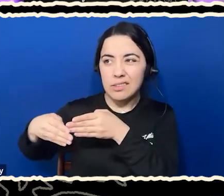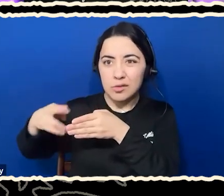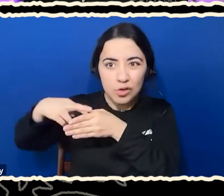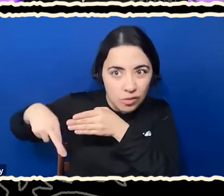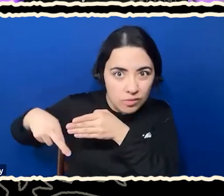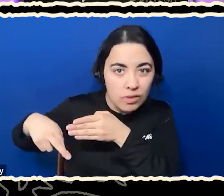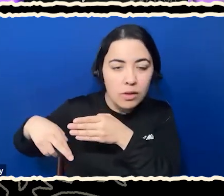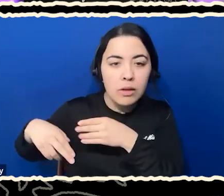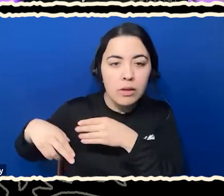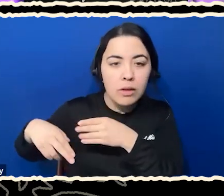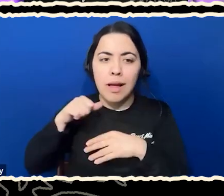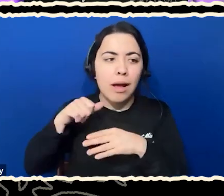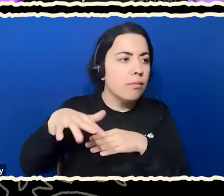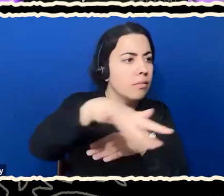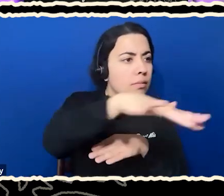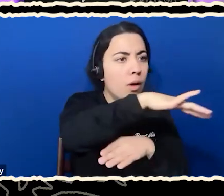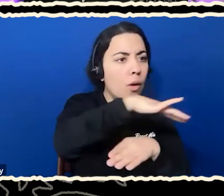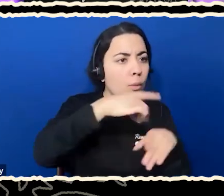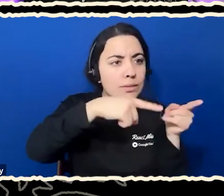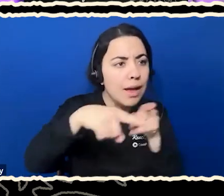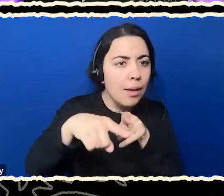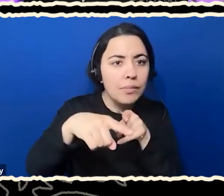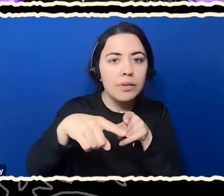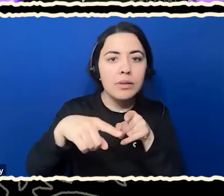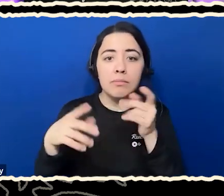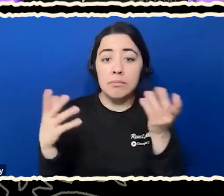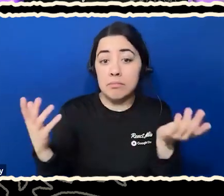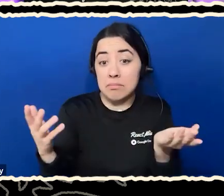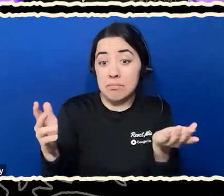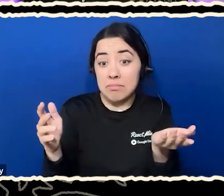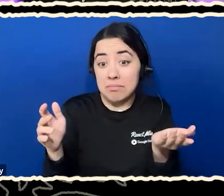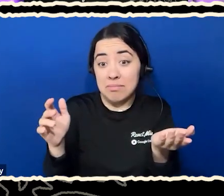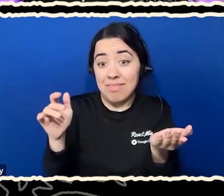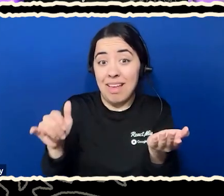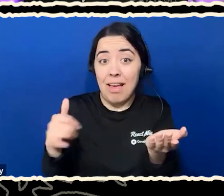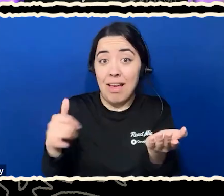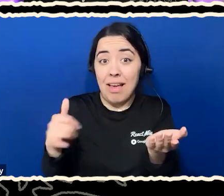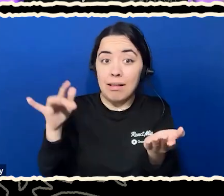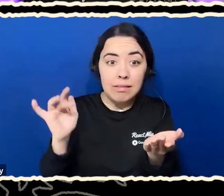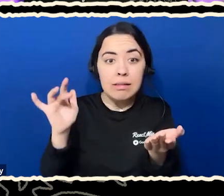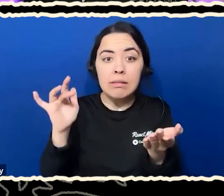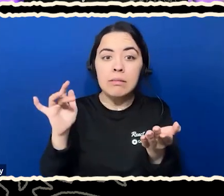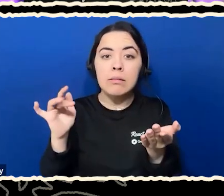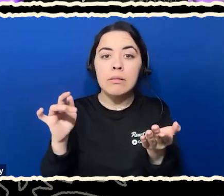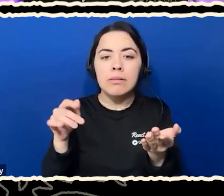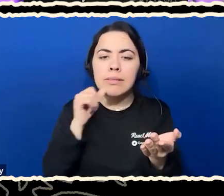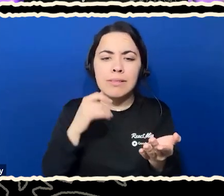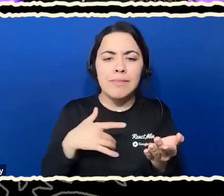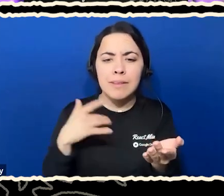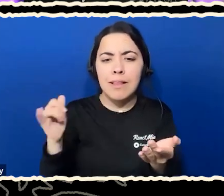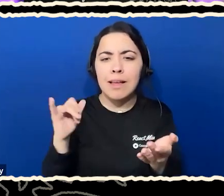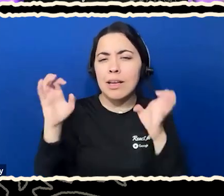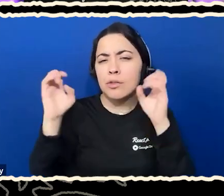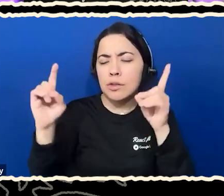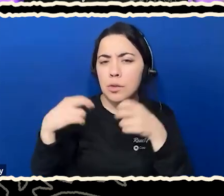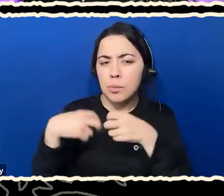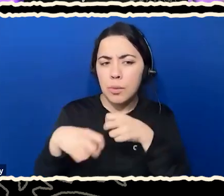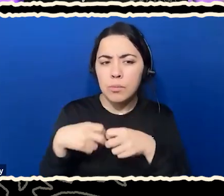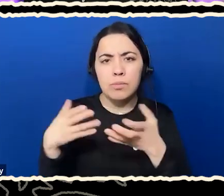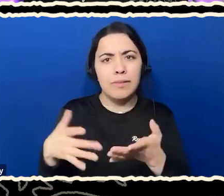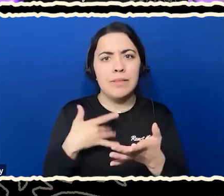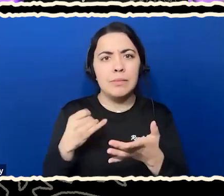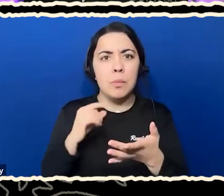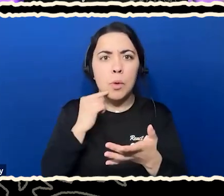to make it work. And that's when it clicked. And this wasn't just an educational problem. It felt like something much